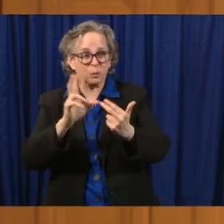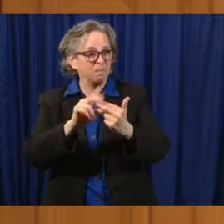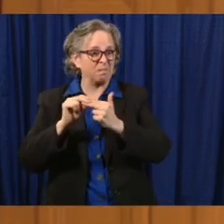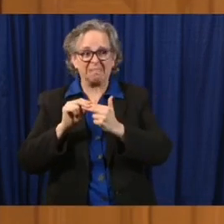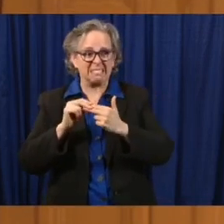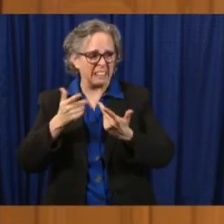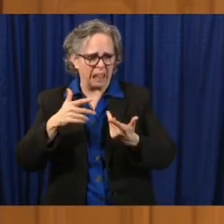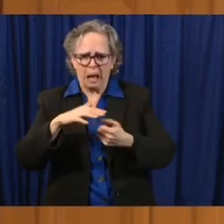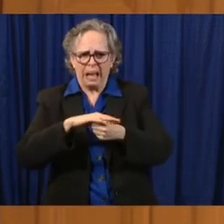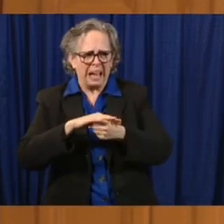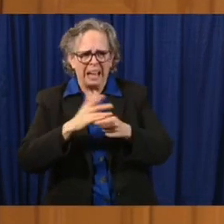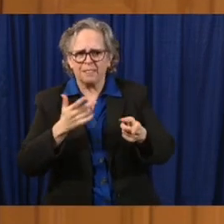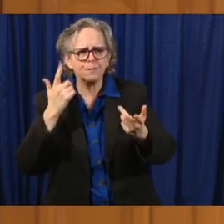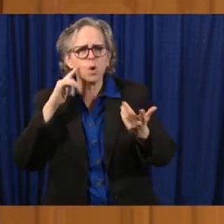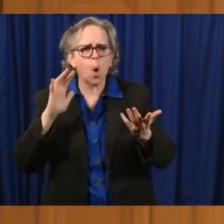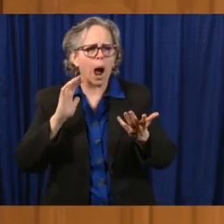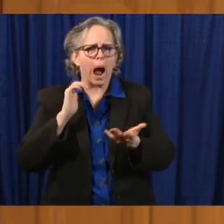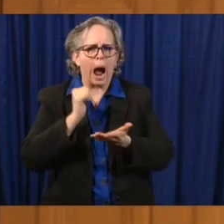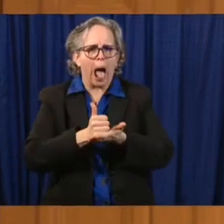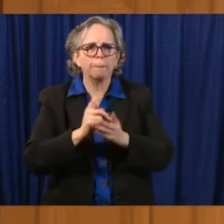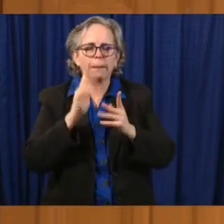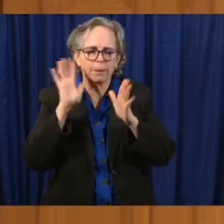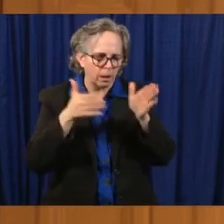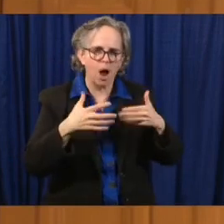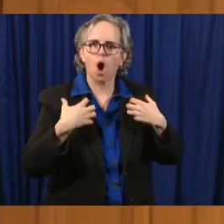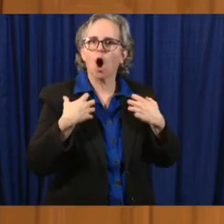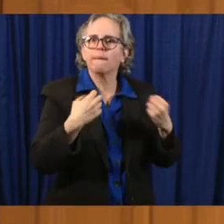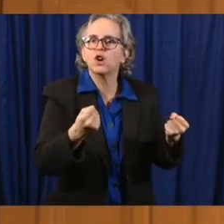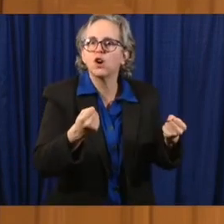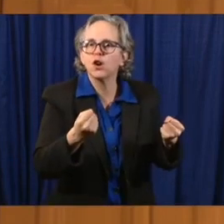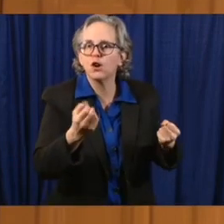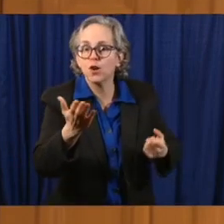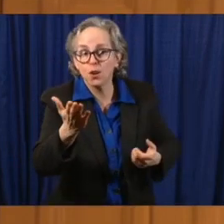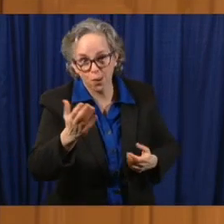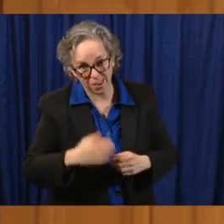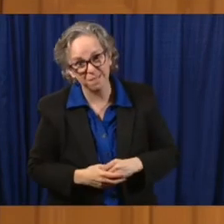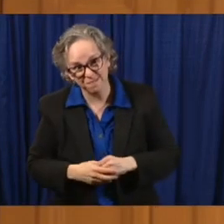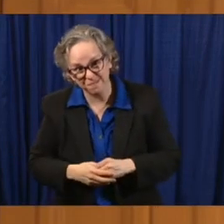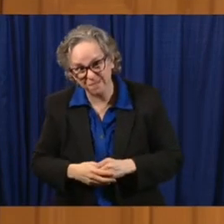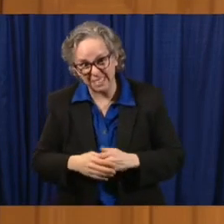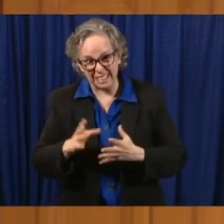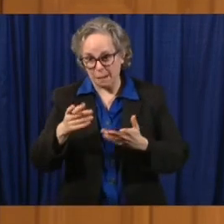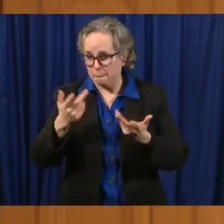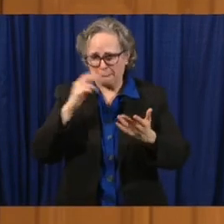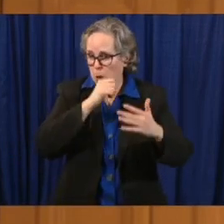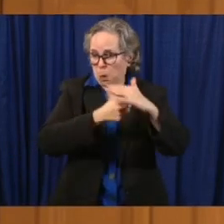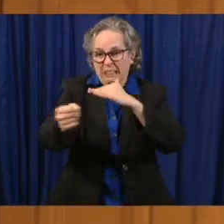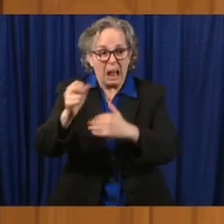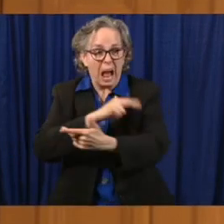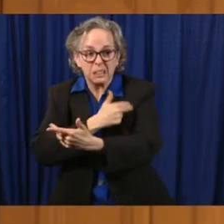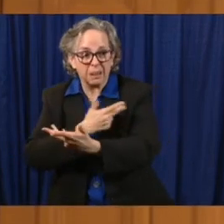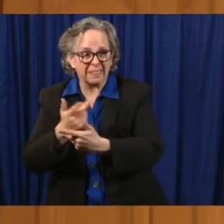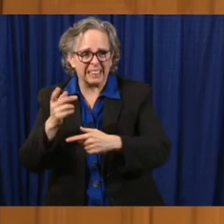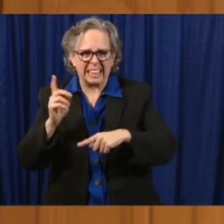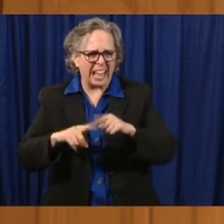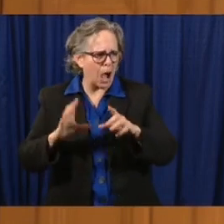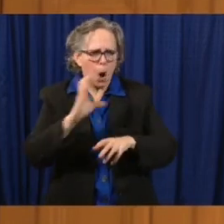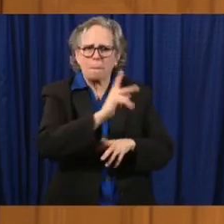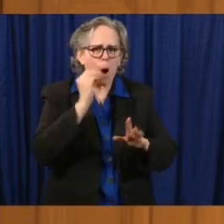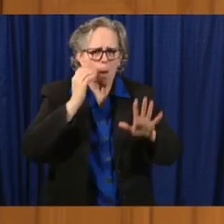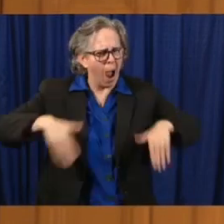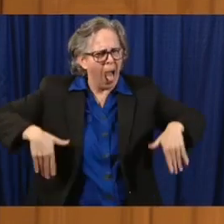in parts of our state in times to come, depending on how we have flare-ups and spreads and sort of outbreaks at